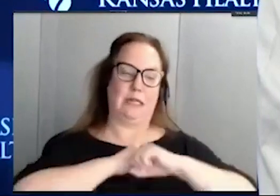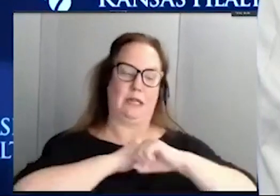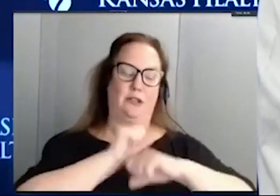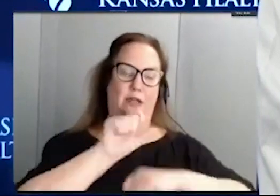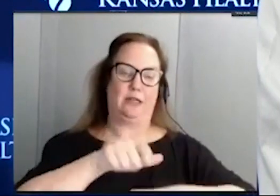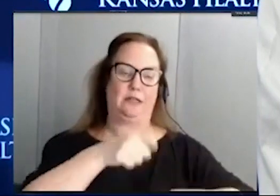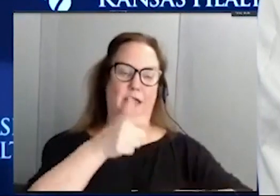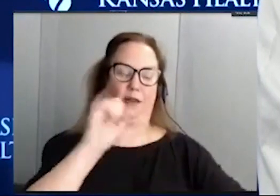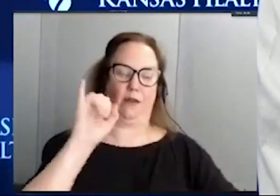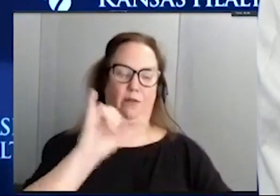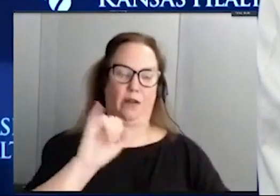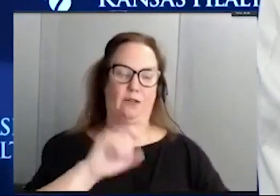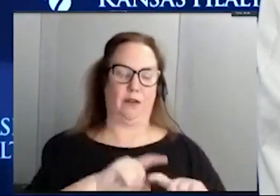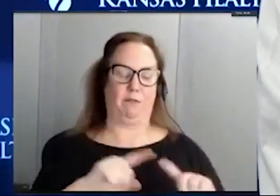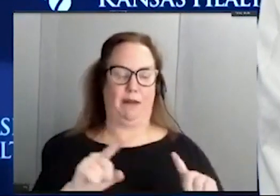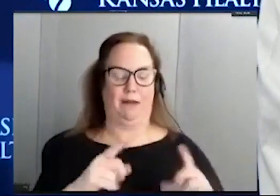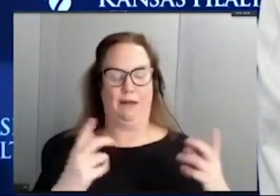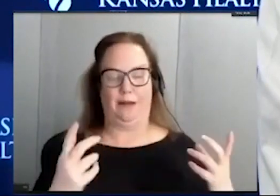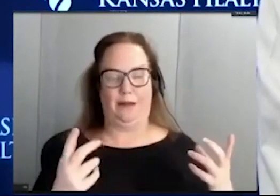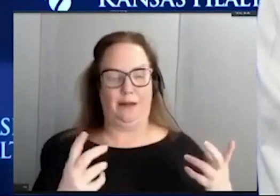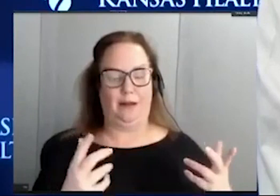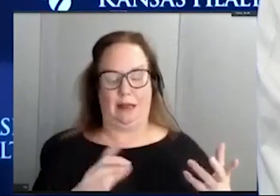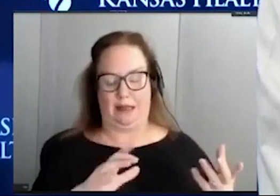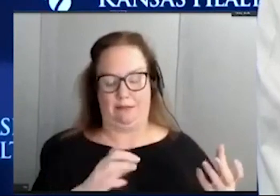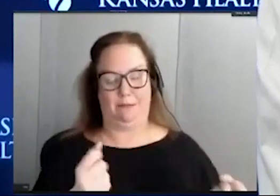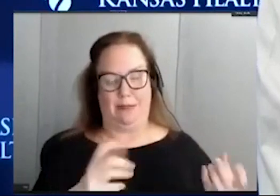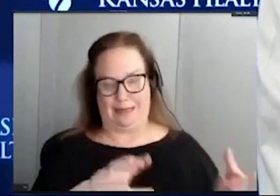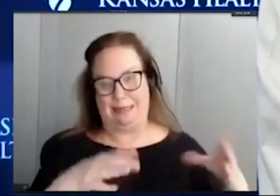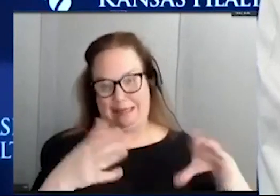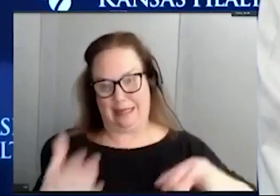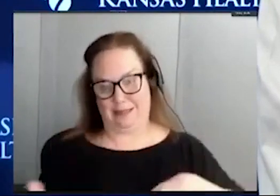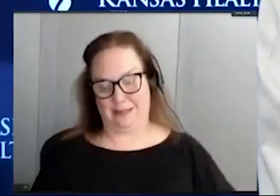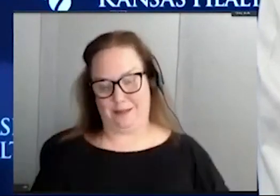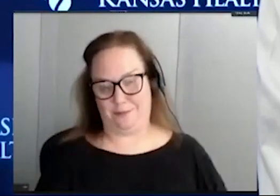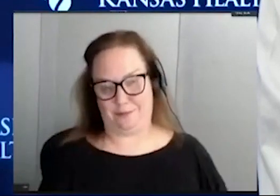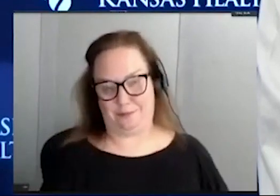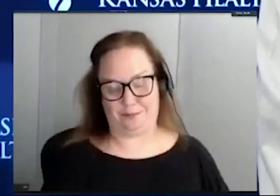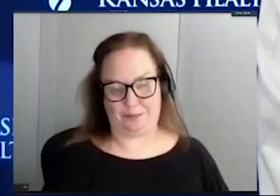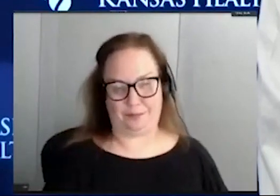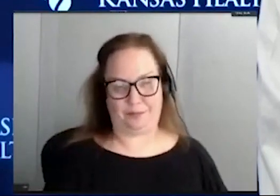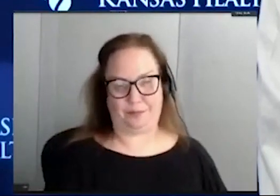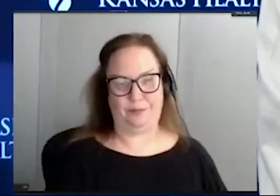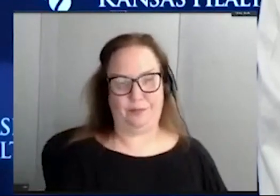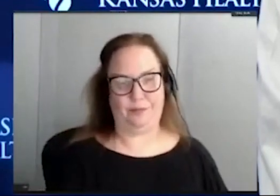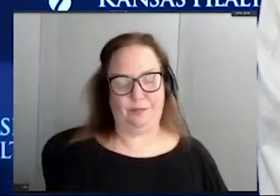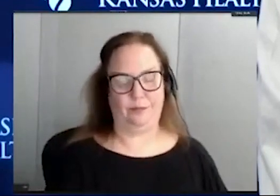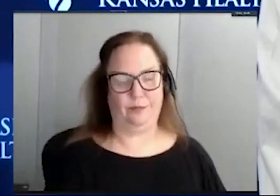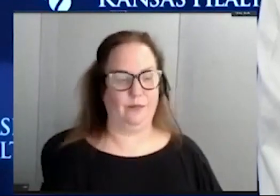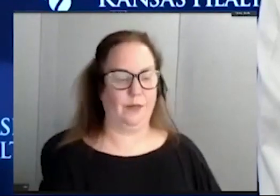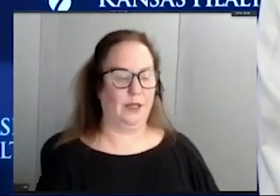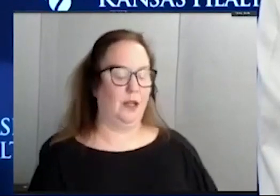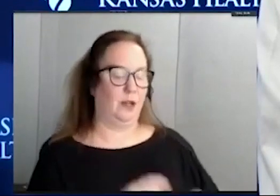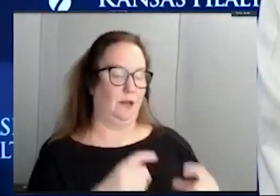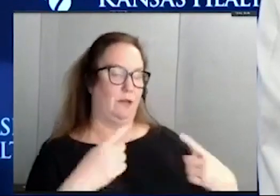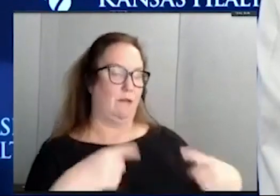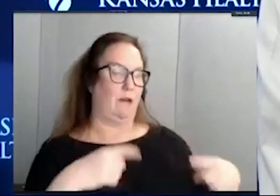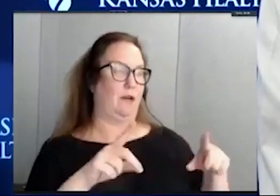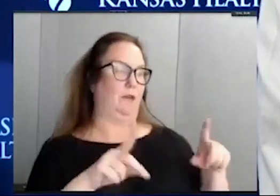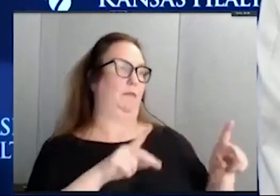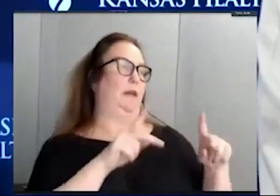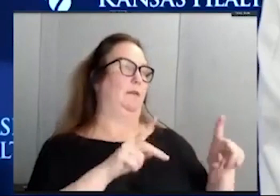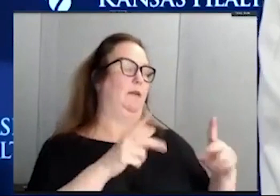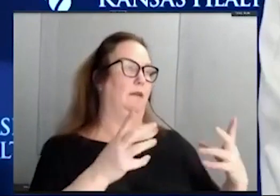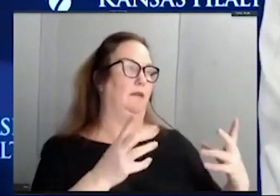from this, and they'd had a lot of deaths already. So the people, you could argue the folks who were most susceptible, a lot of them had